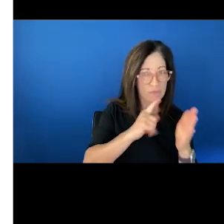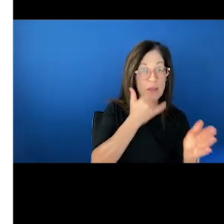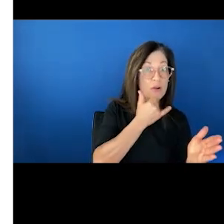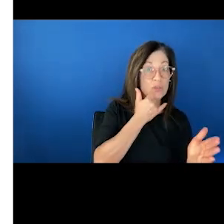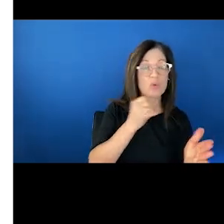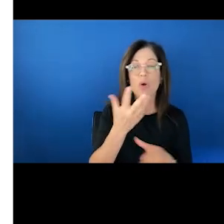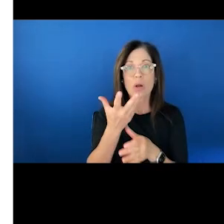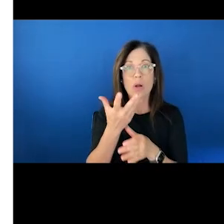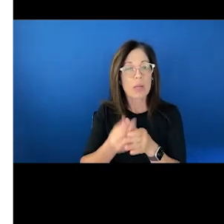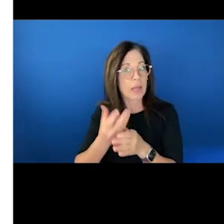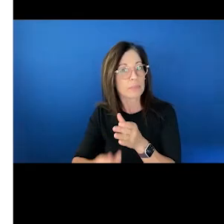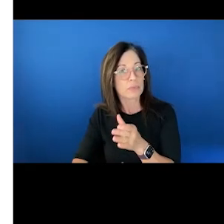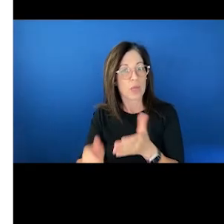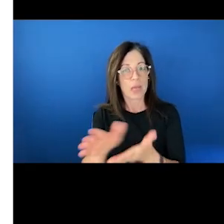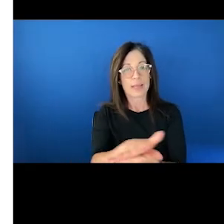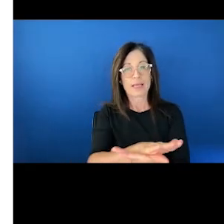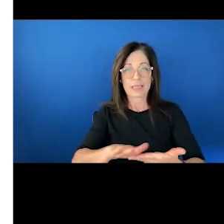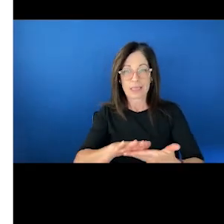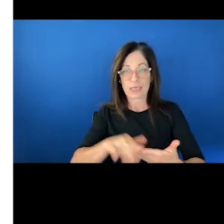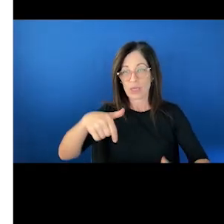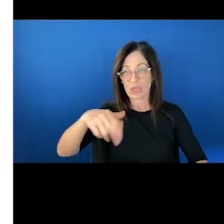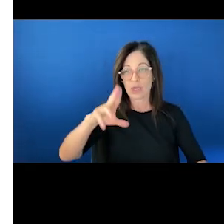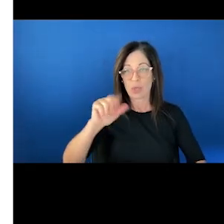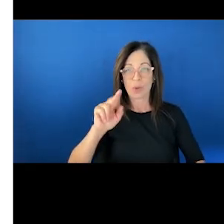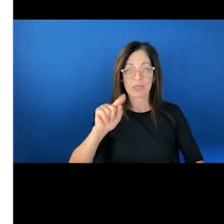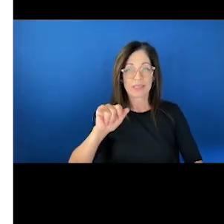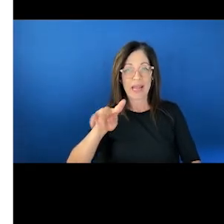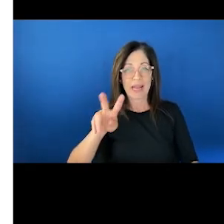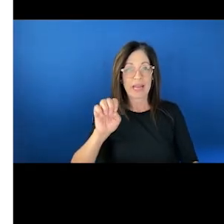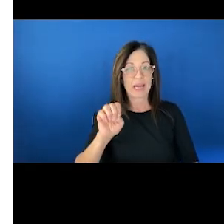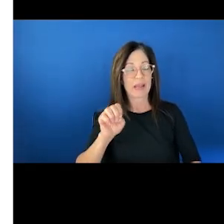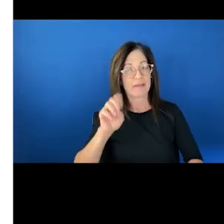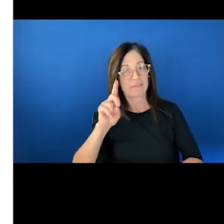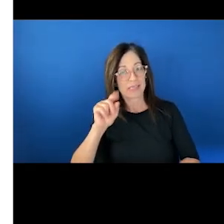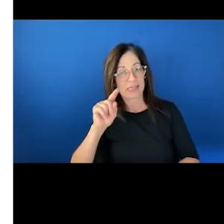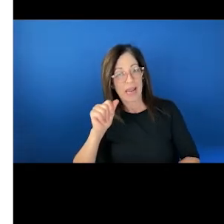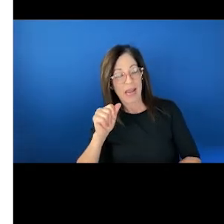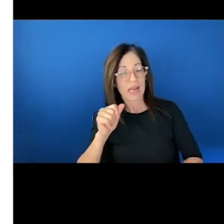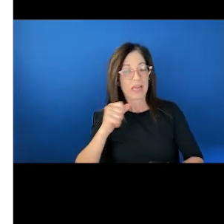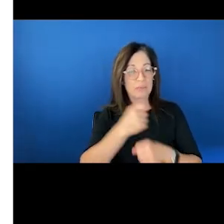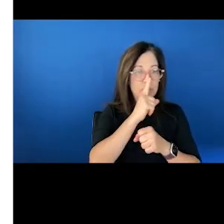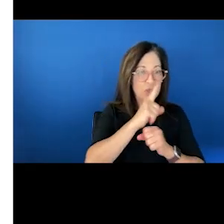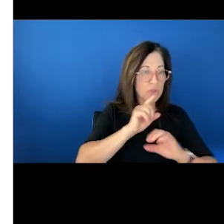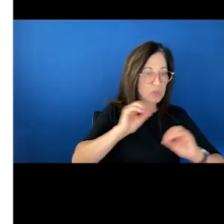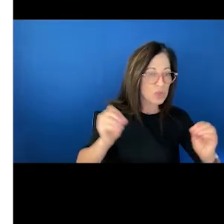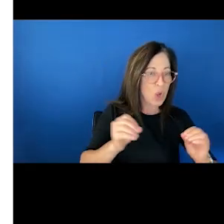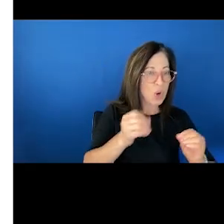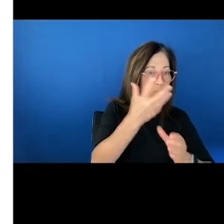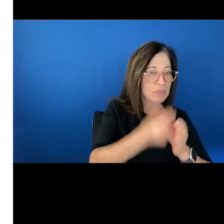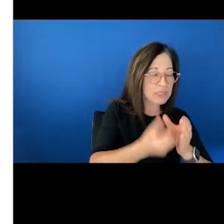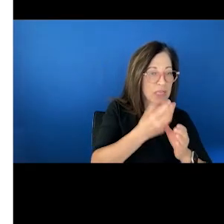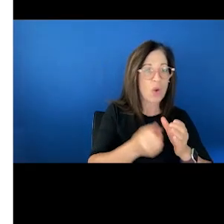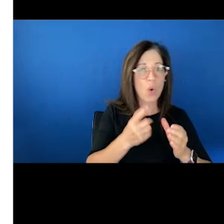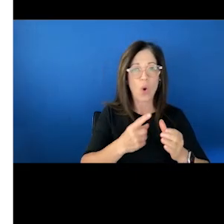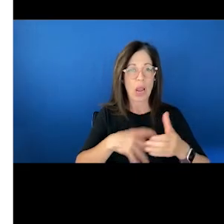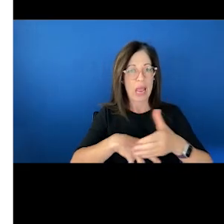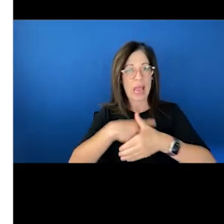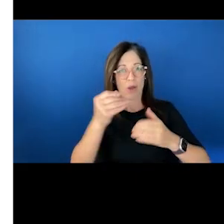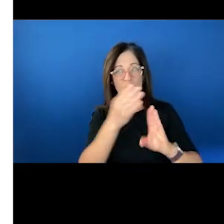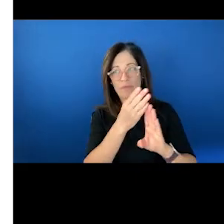for errors or gaps. Clean quantitative data by reviewing for missing or out of range values. For